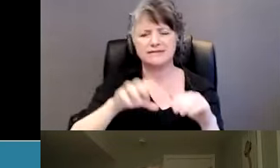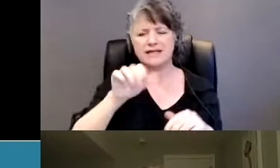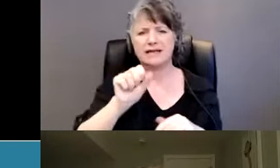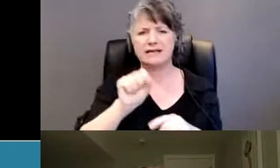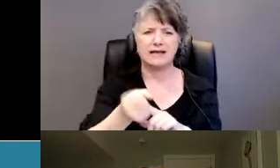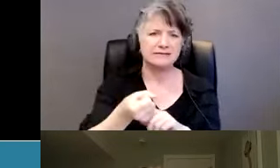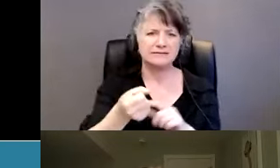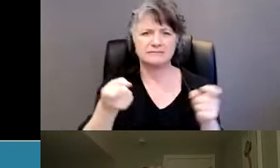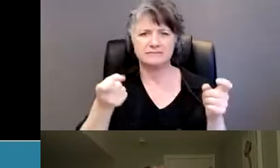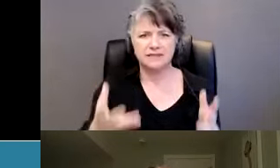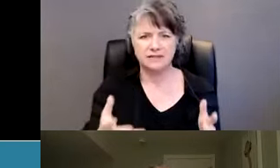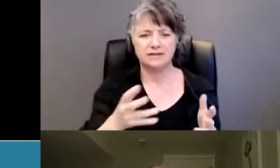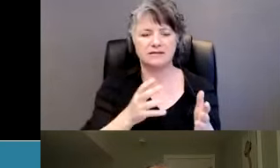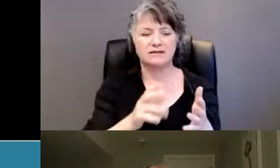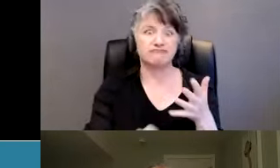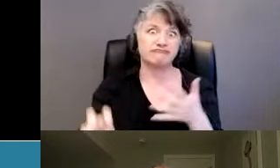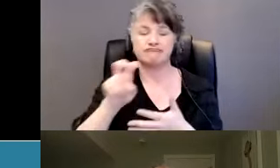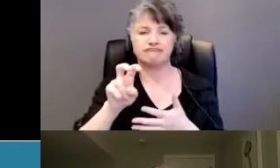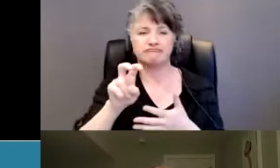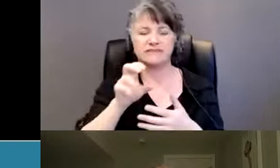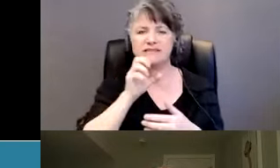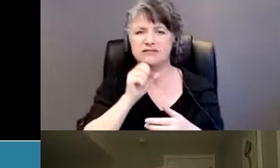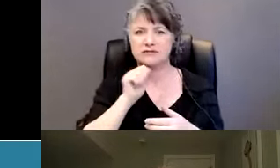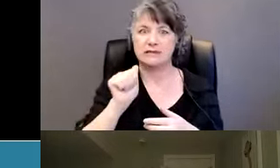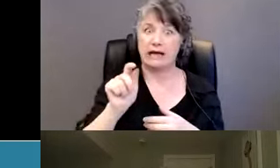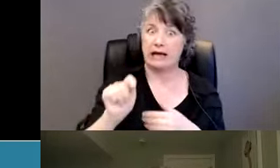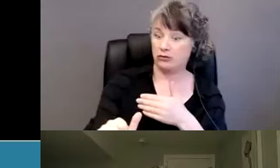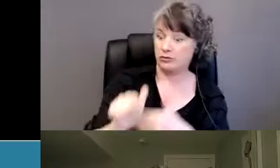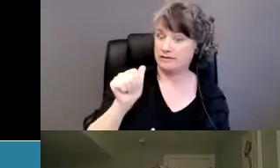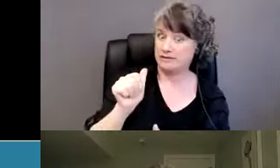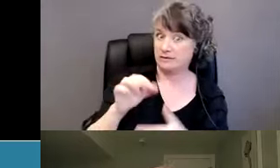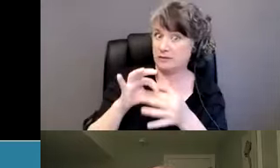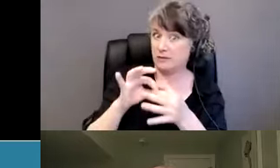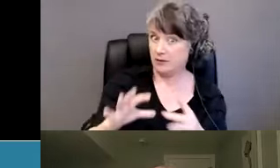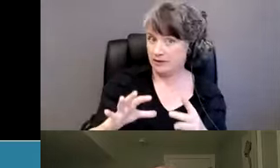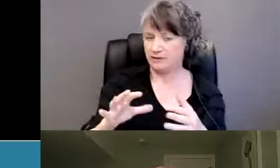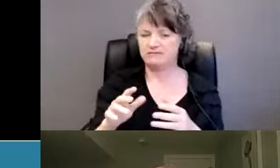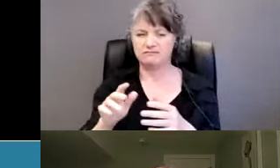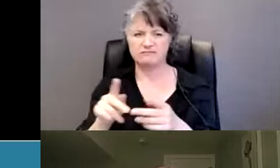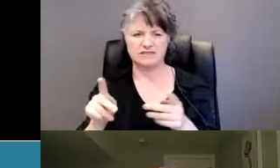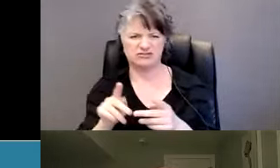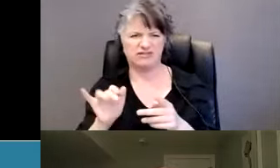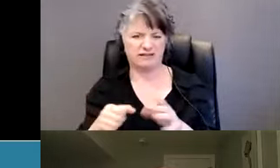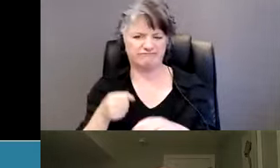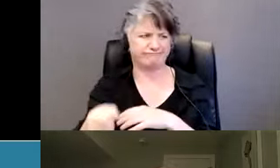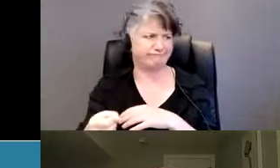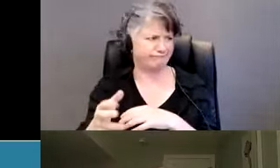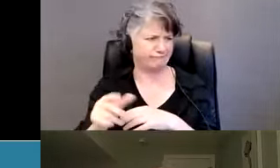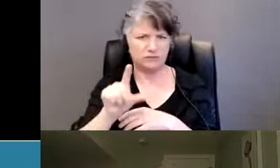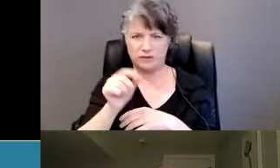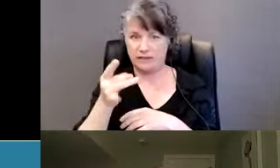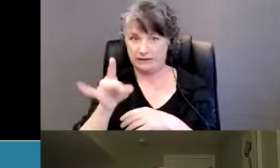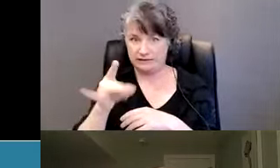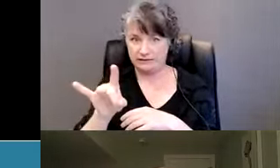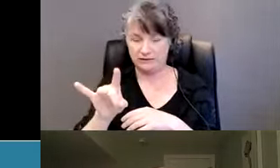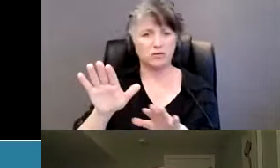moved into the role of a seniors at risk systems coordinator position in 2018. In this wonderful role, she